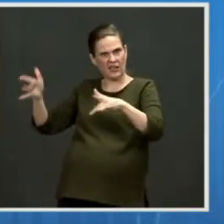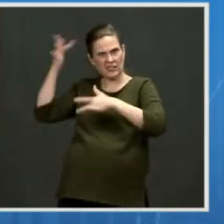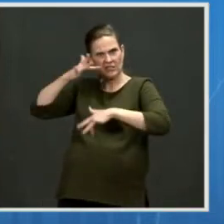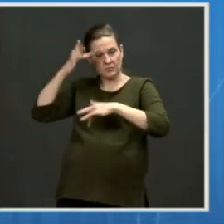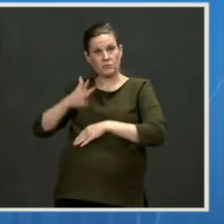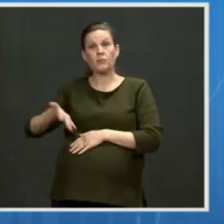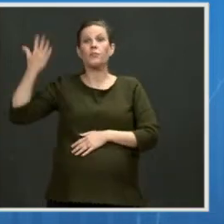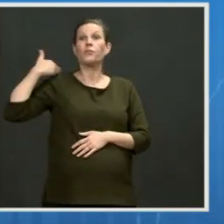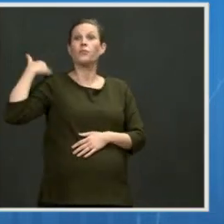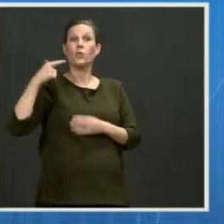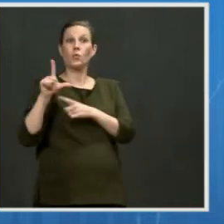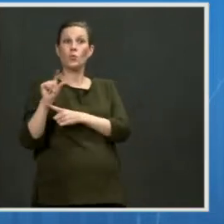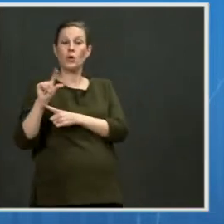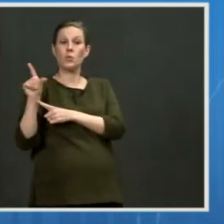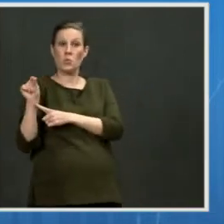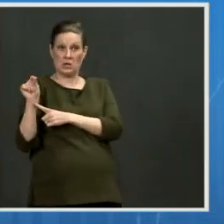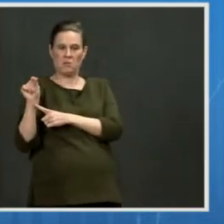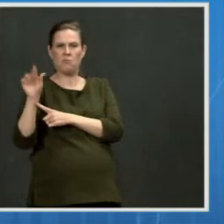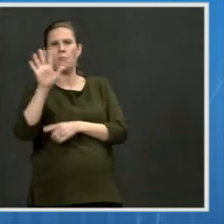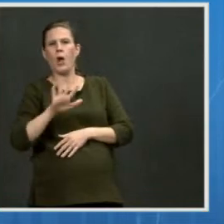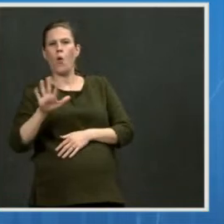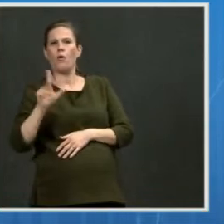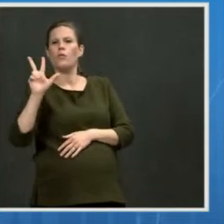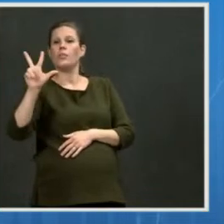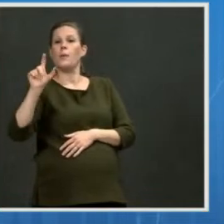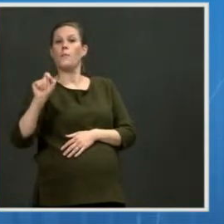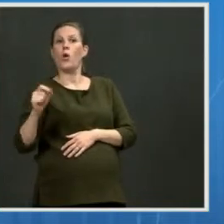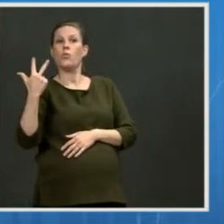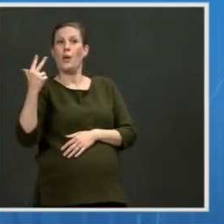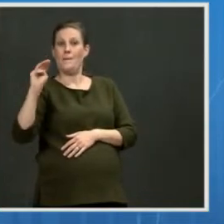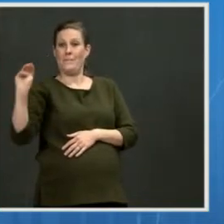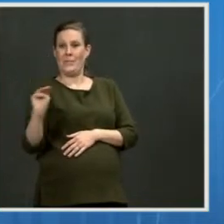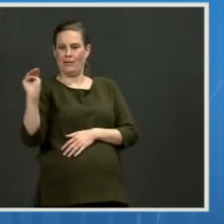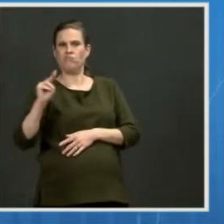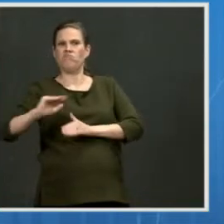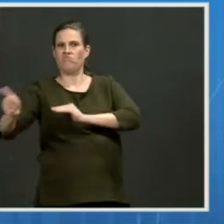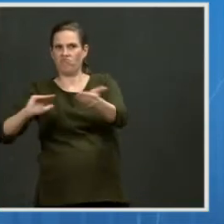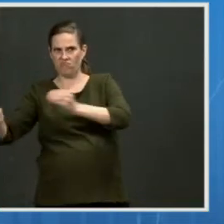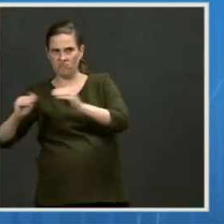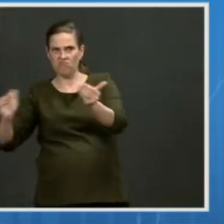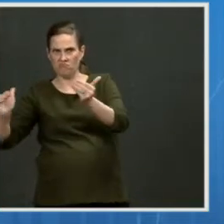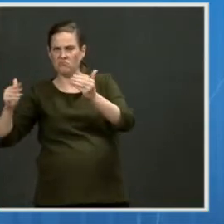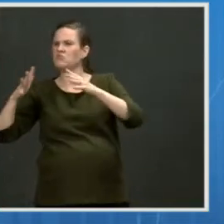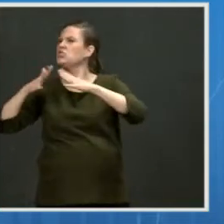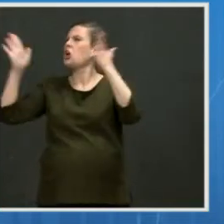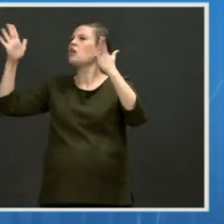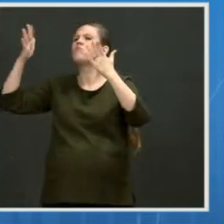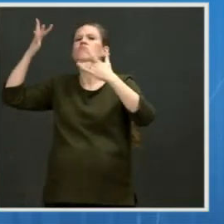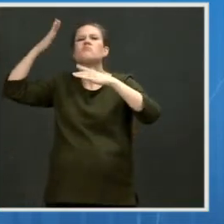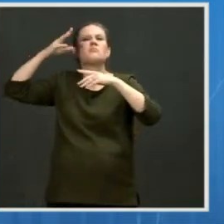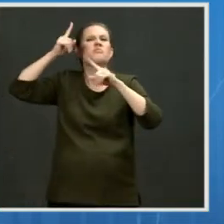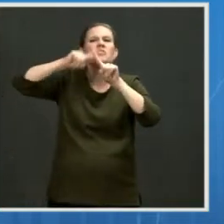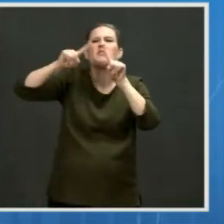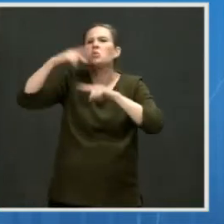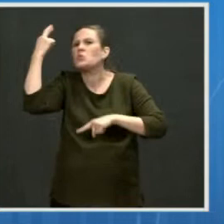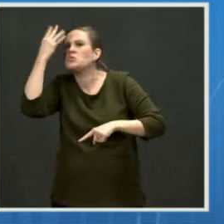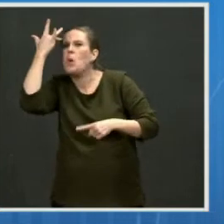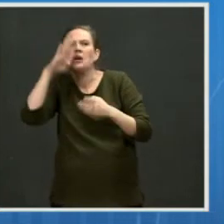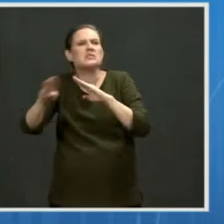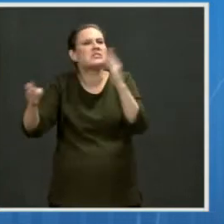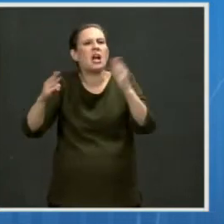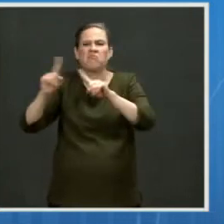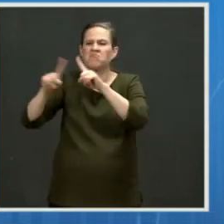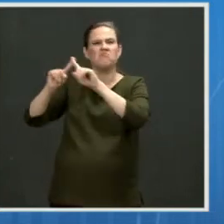deaths occurred in the United States overall. This represents a 16% increase in deaths